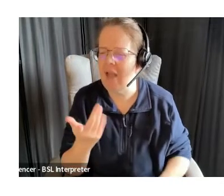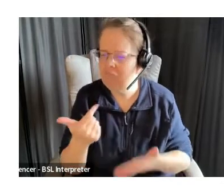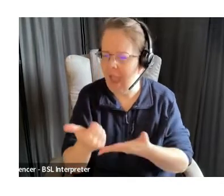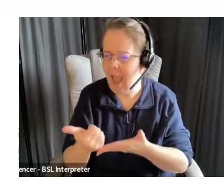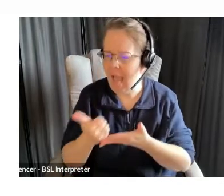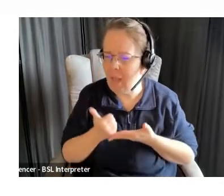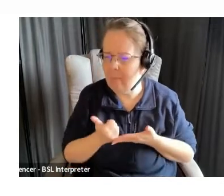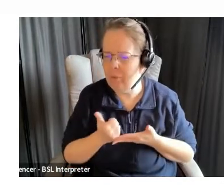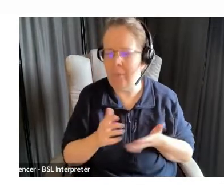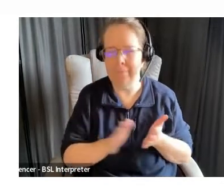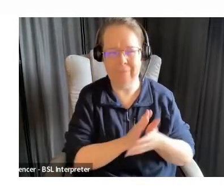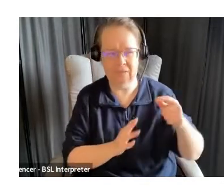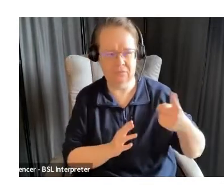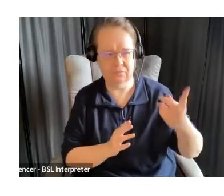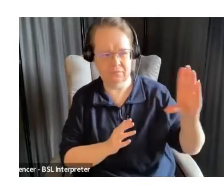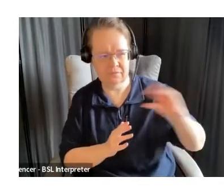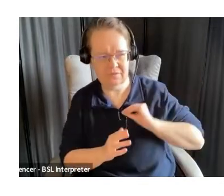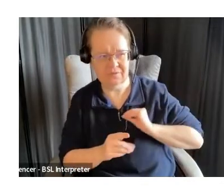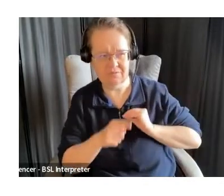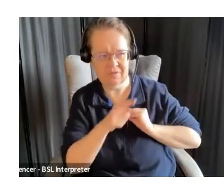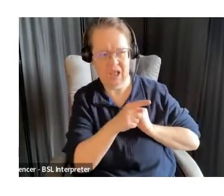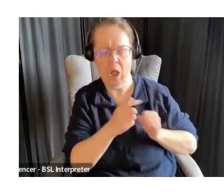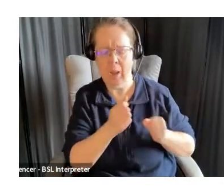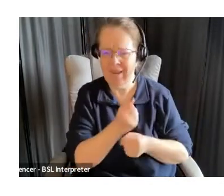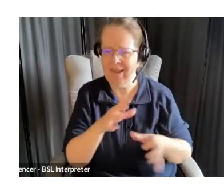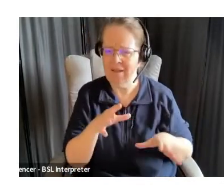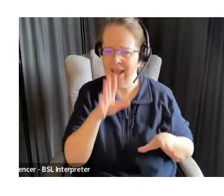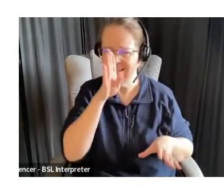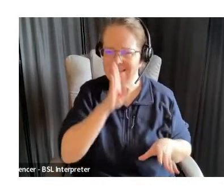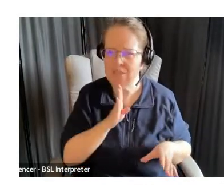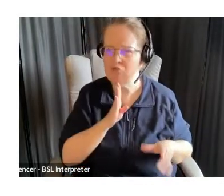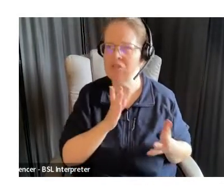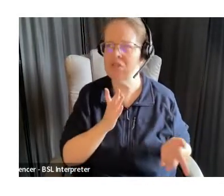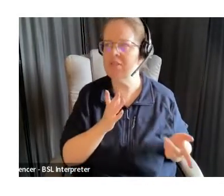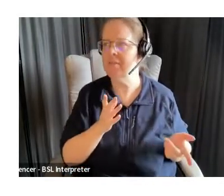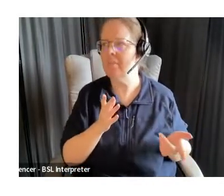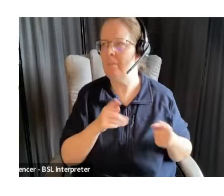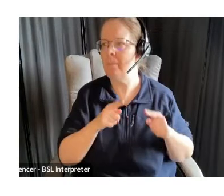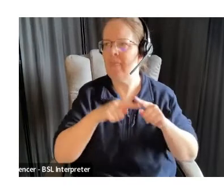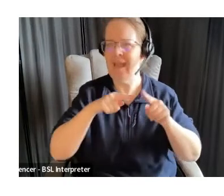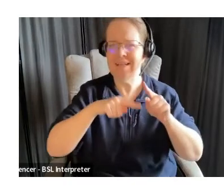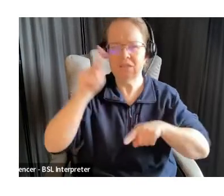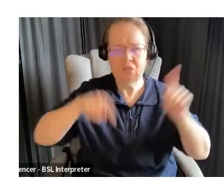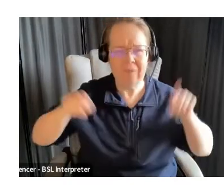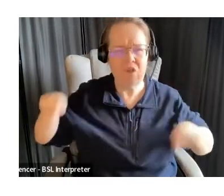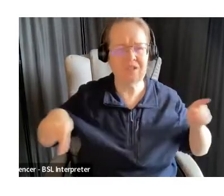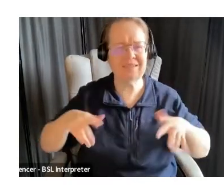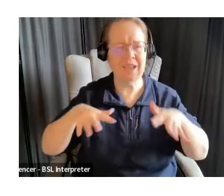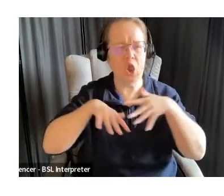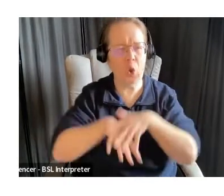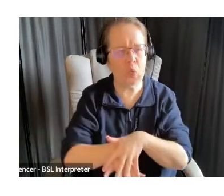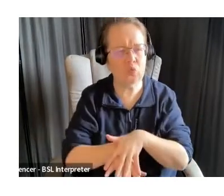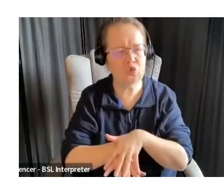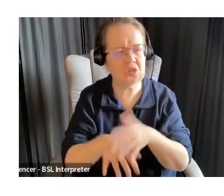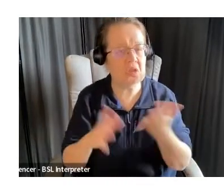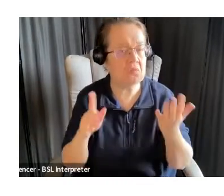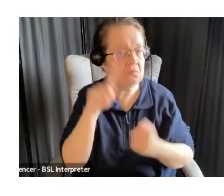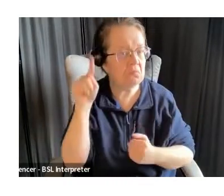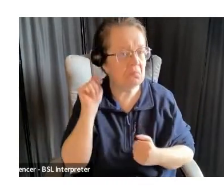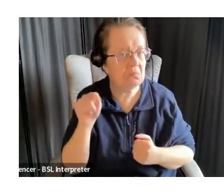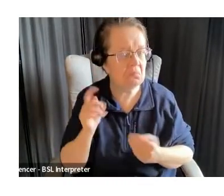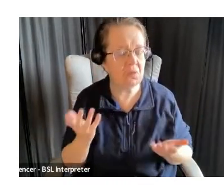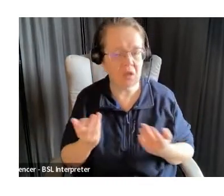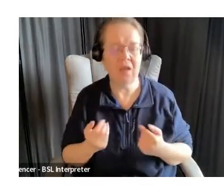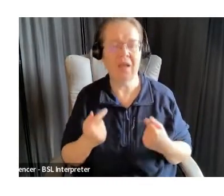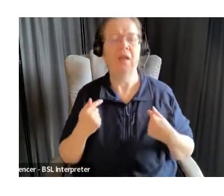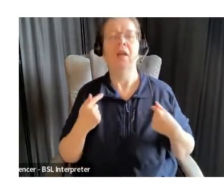that telling you how serious they are about their diversity and inclusion? You know, there's a big thing where we talk